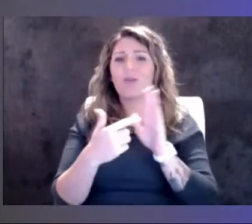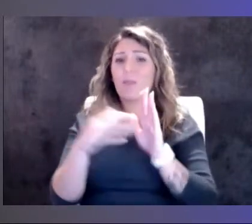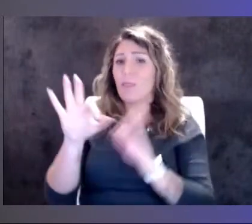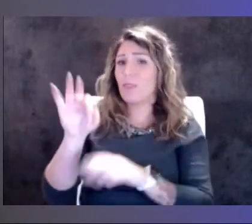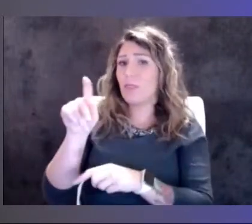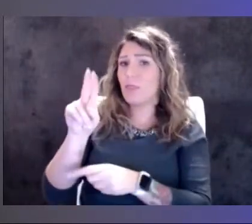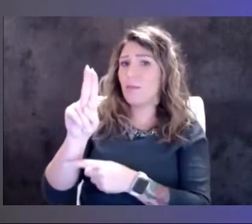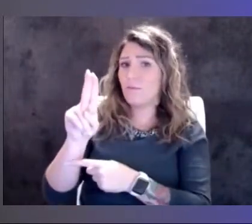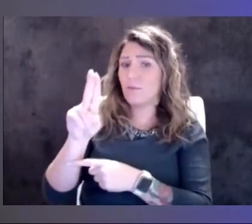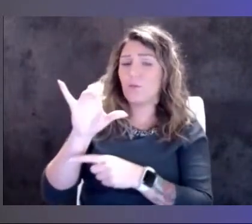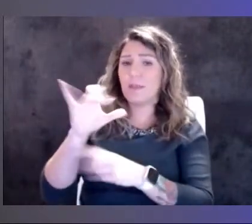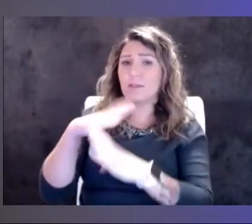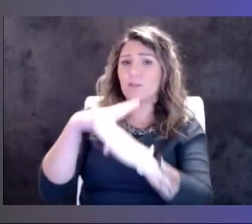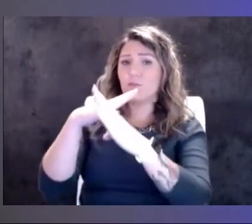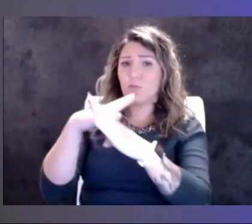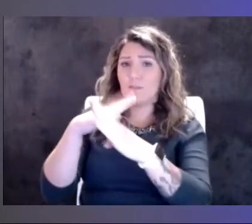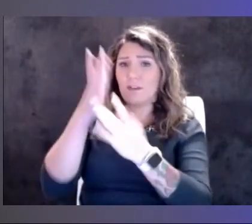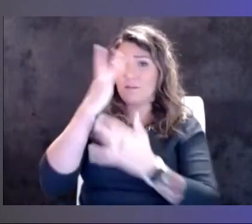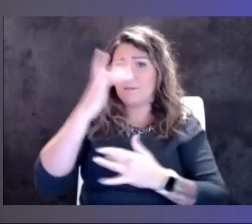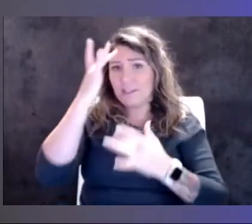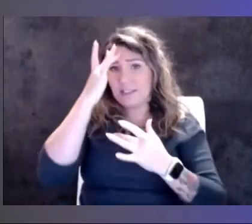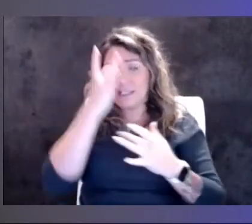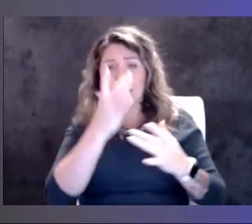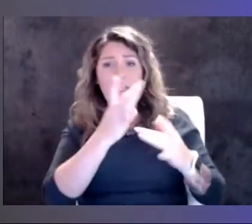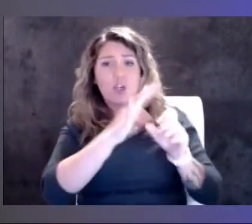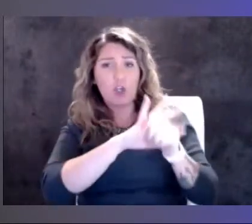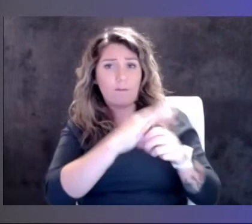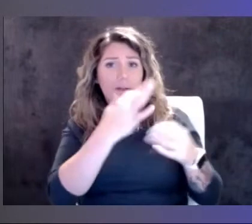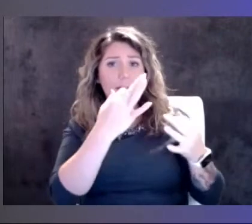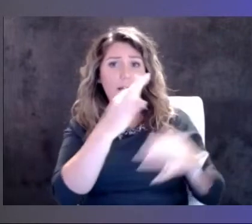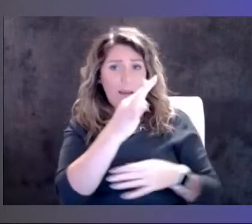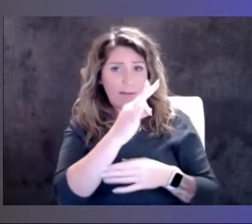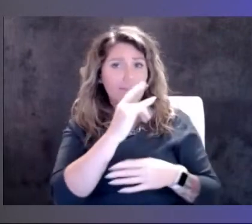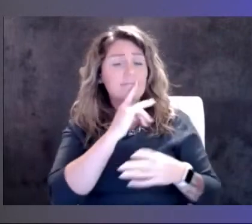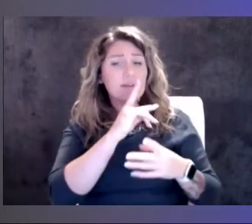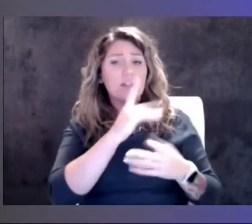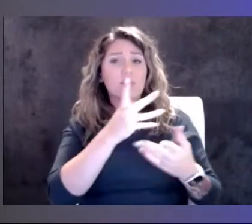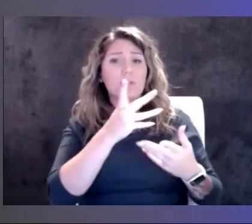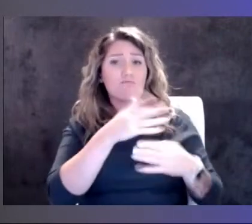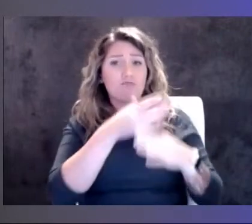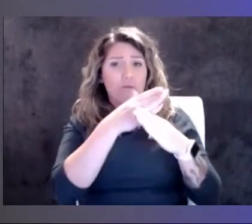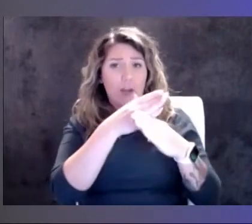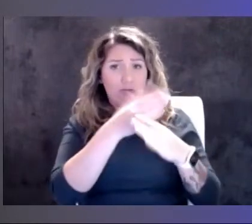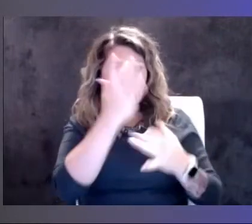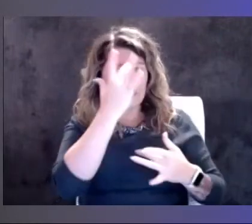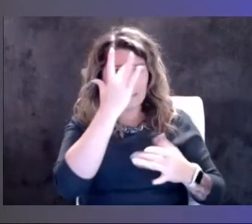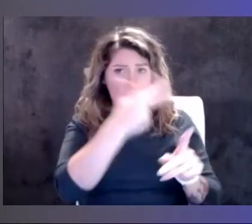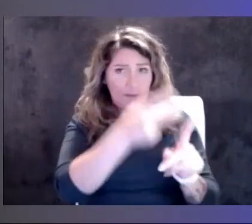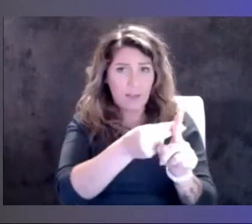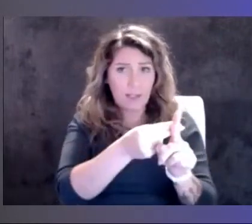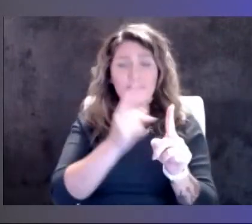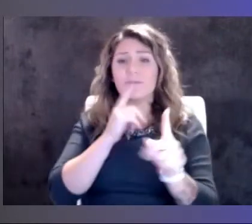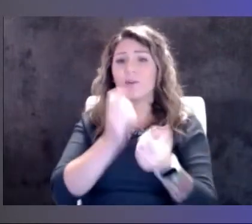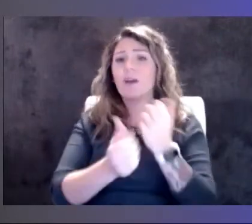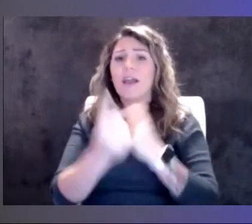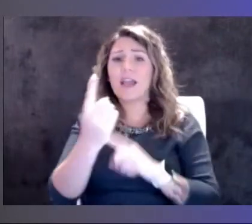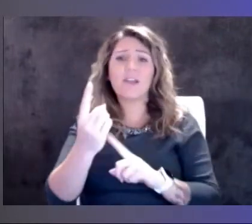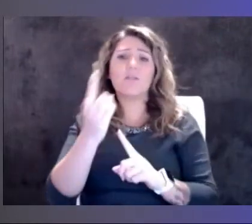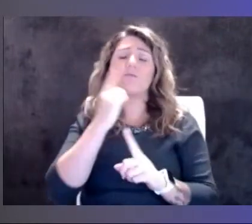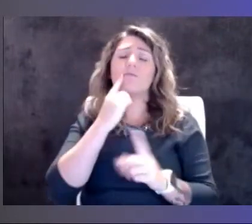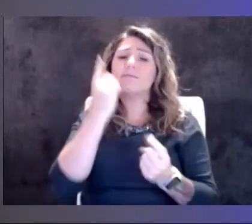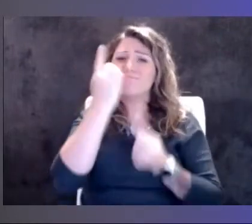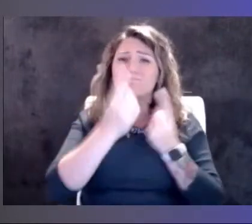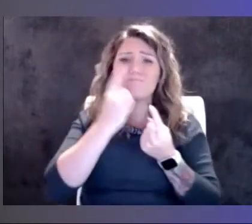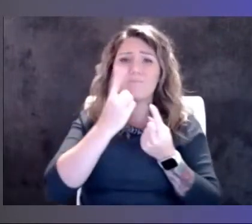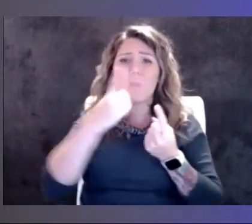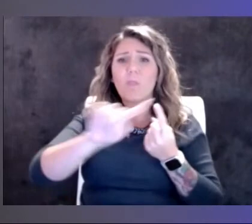preventable disease. COVID-19 is a vaccine preventable disease. And we have those tools. So everybody, please consider using those tools and making